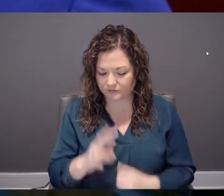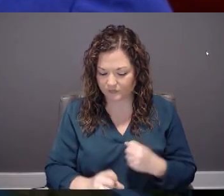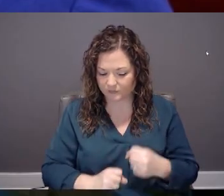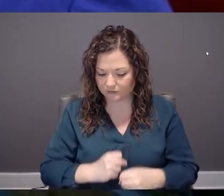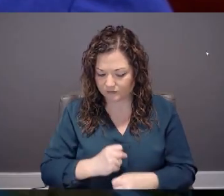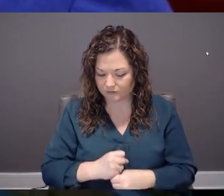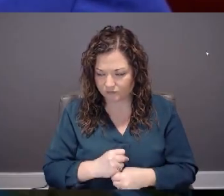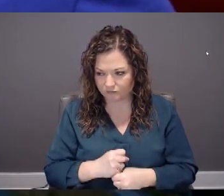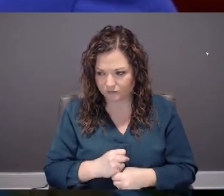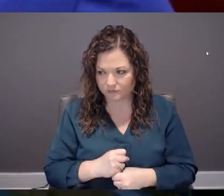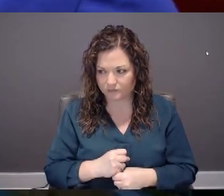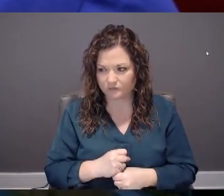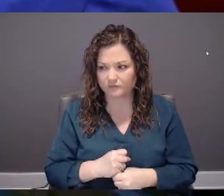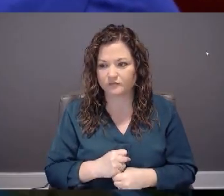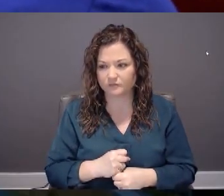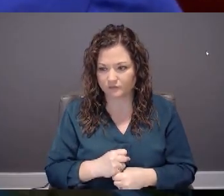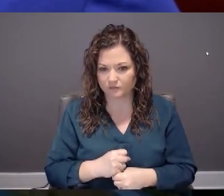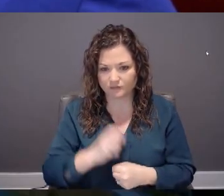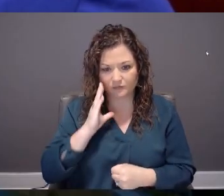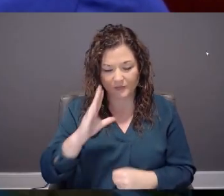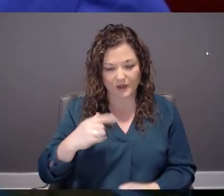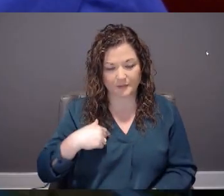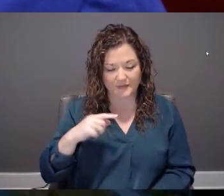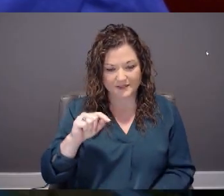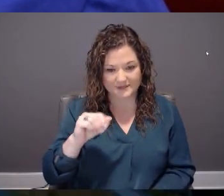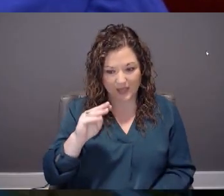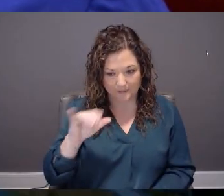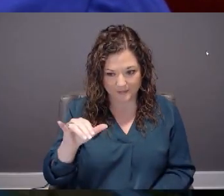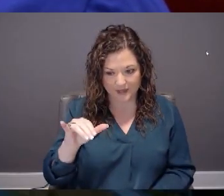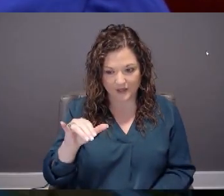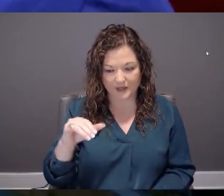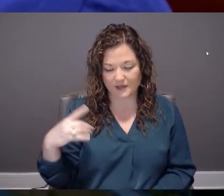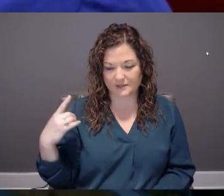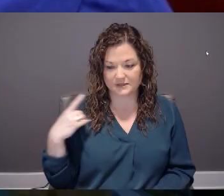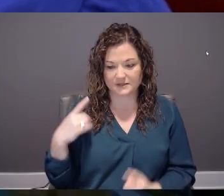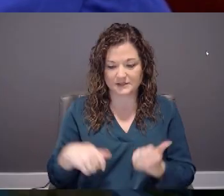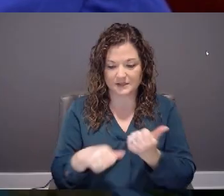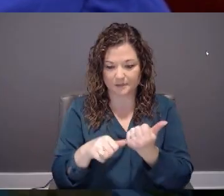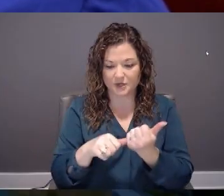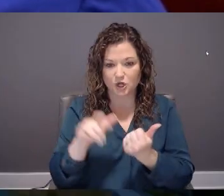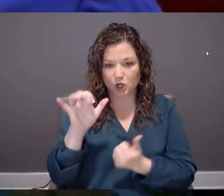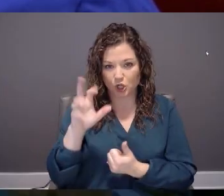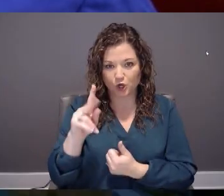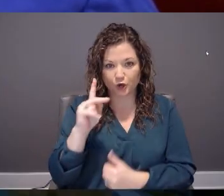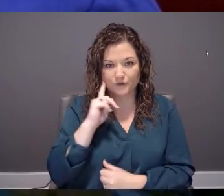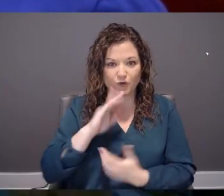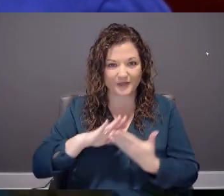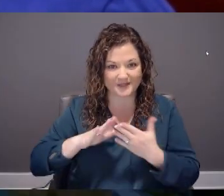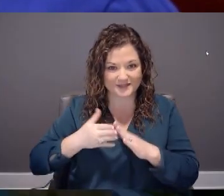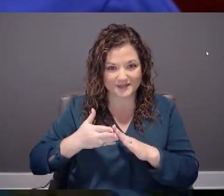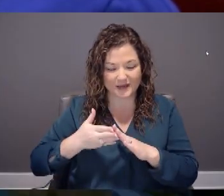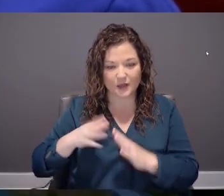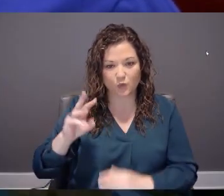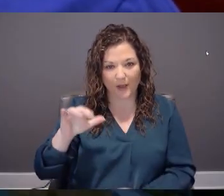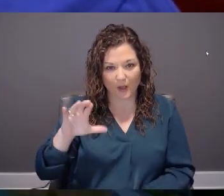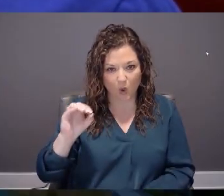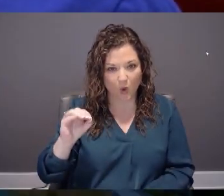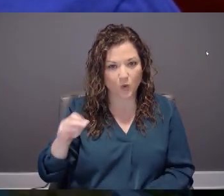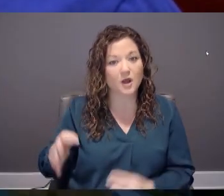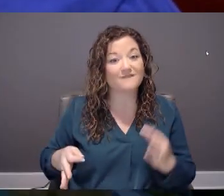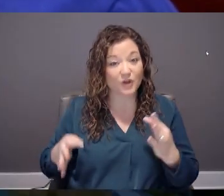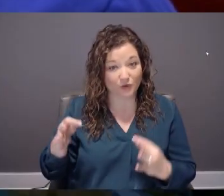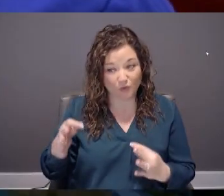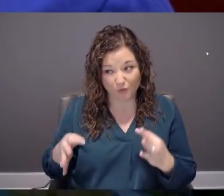engineer. Hi, I'm Tammy Honey. I'm a deputy court clerk for the City of Waco Municipal Courts, and